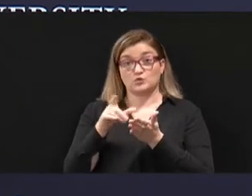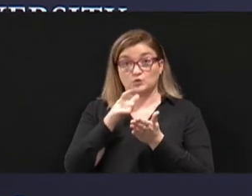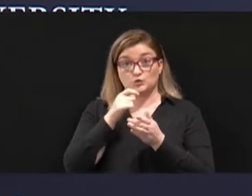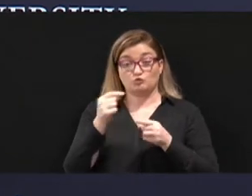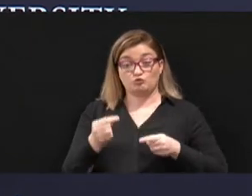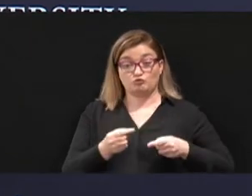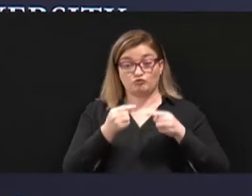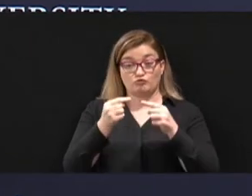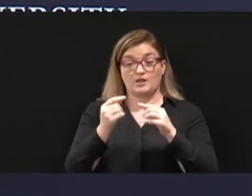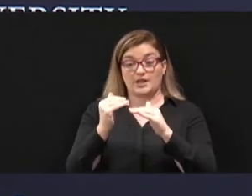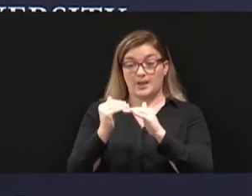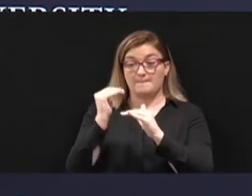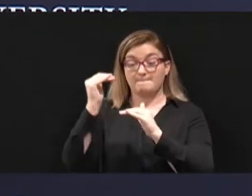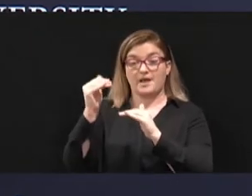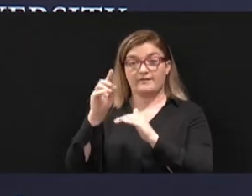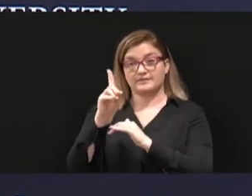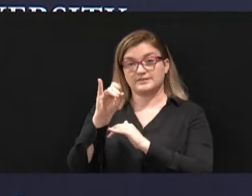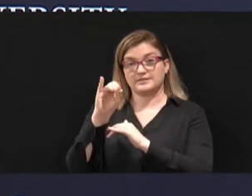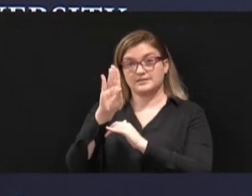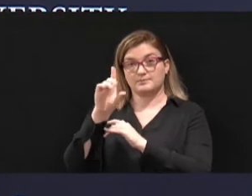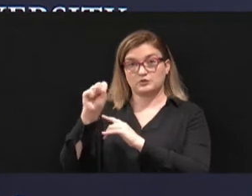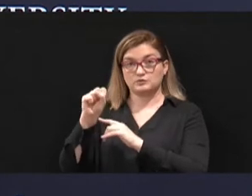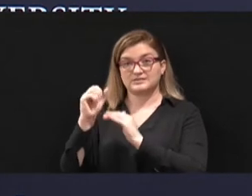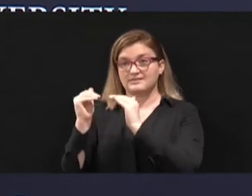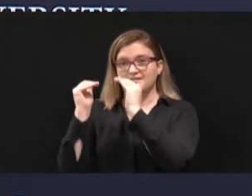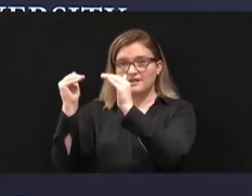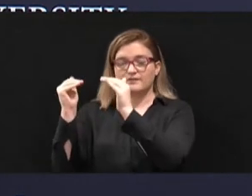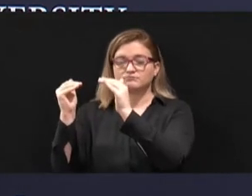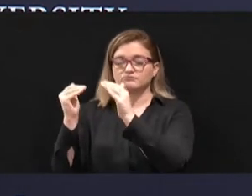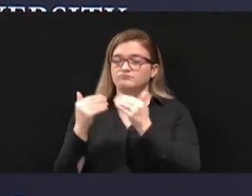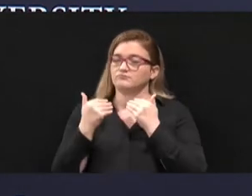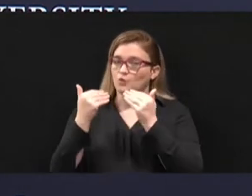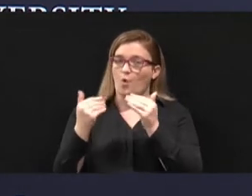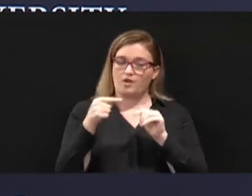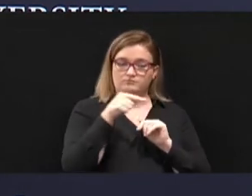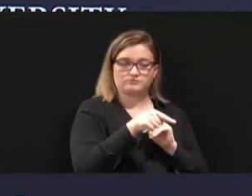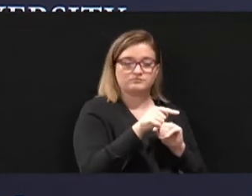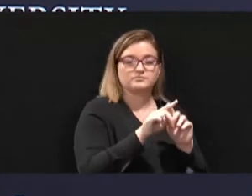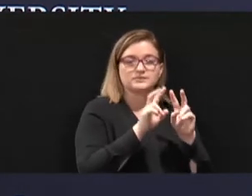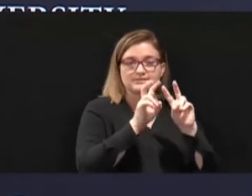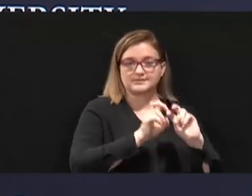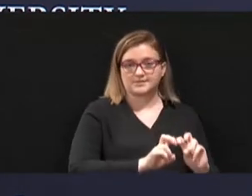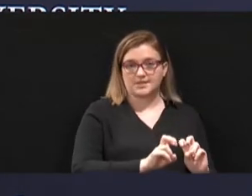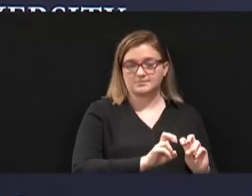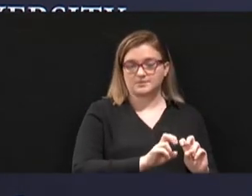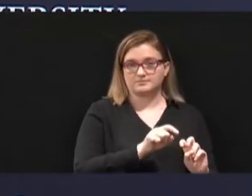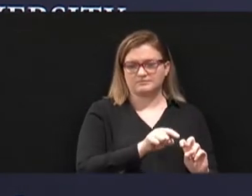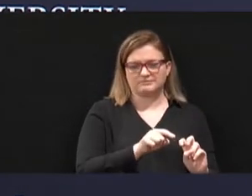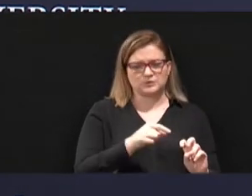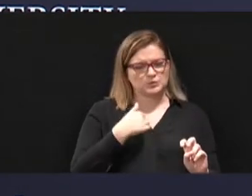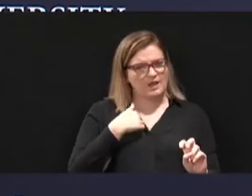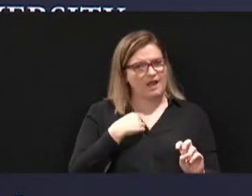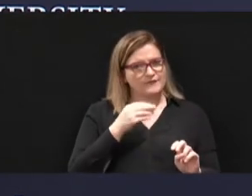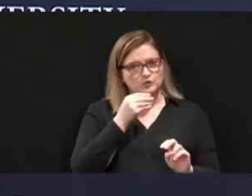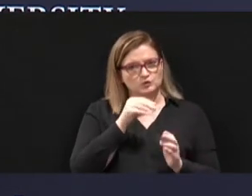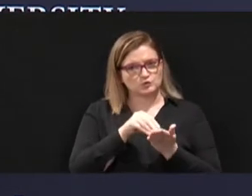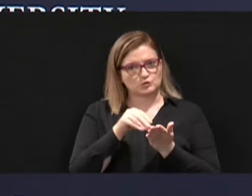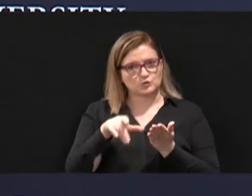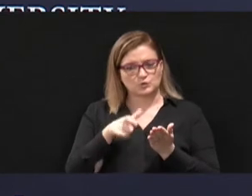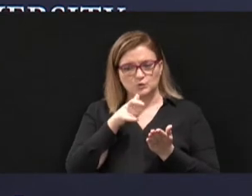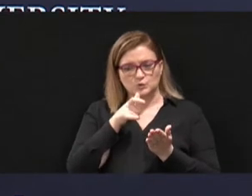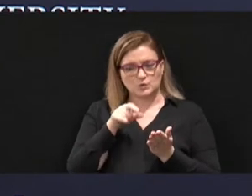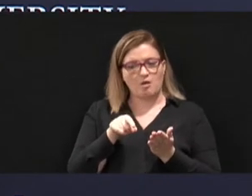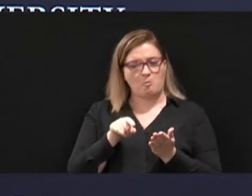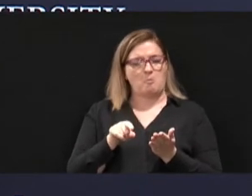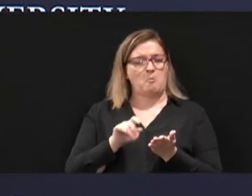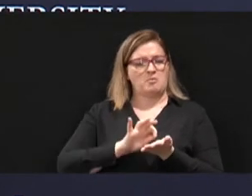ahead and give this assessment. This also kind of gets a little deeper if you have a kid that you say, ooh, their